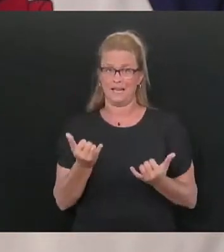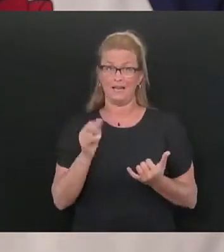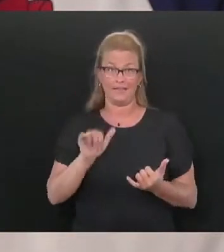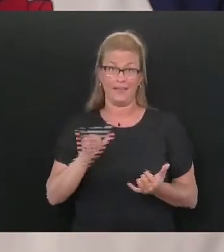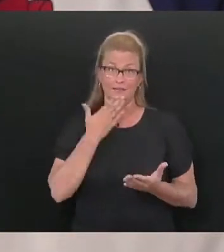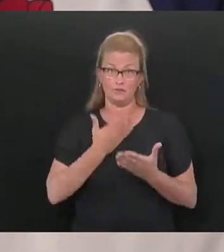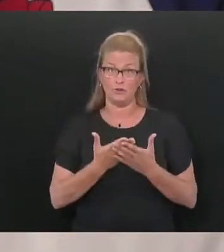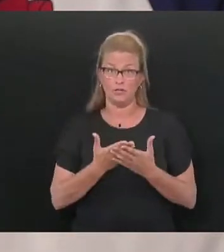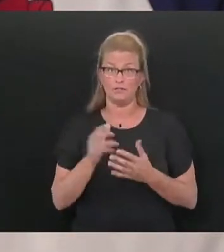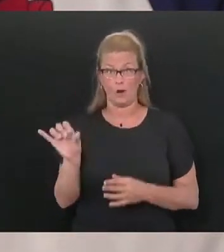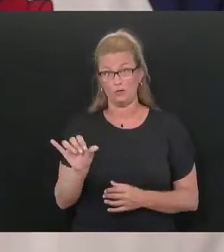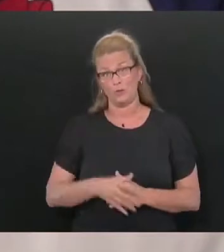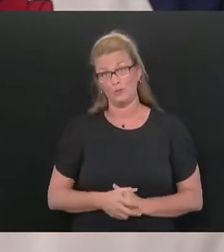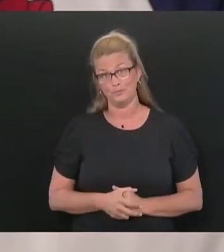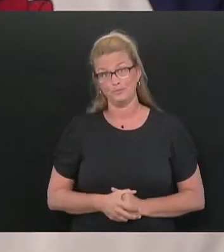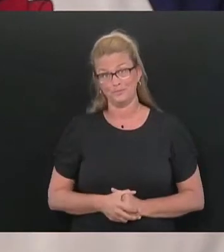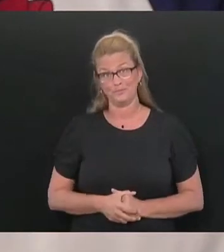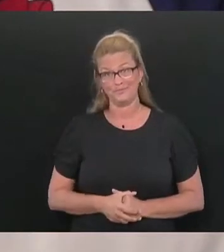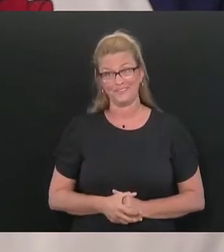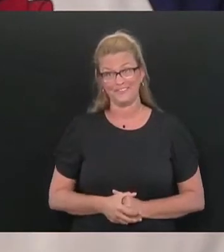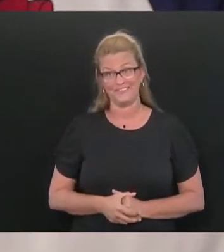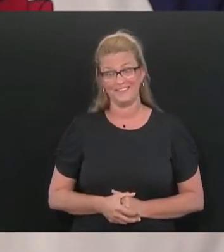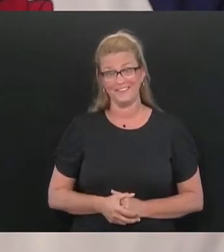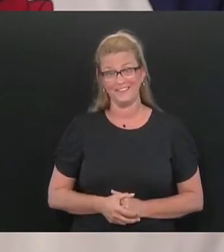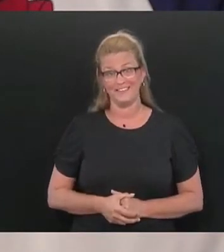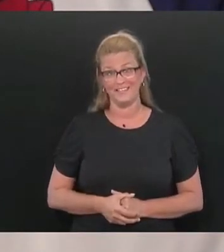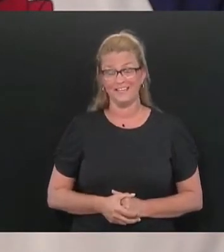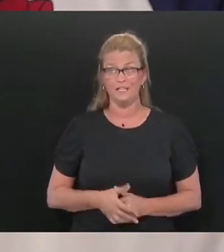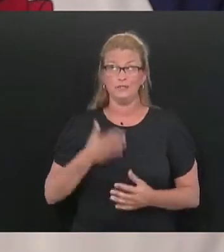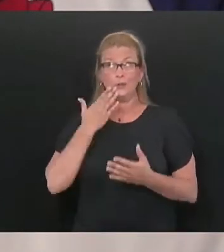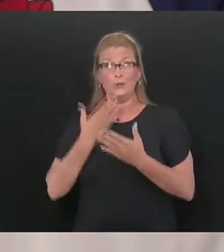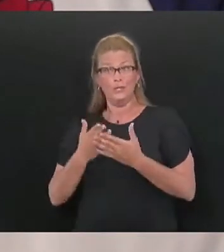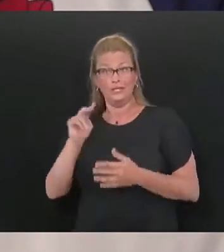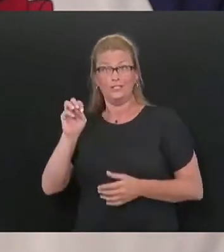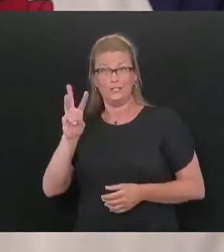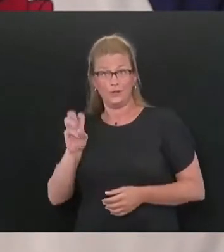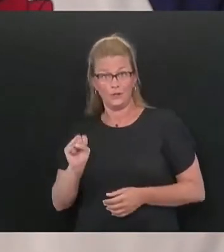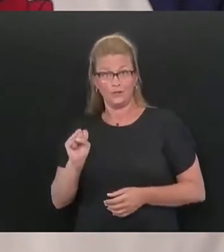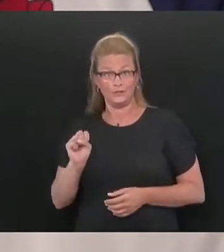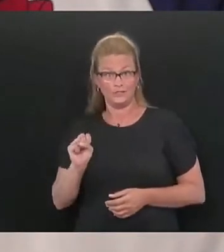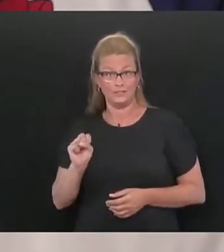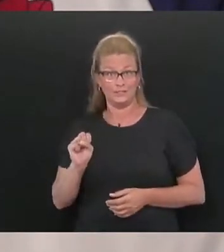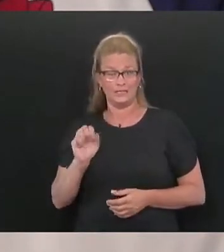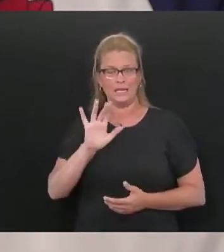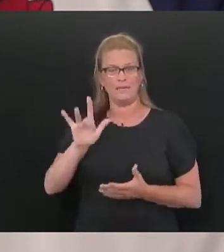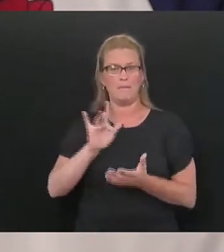good also. So there's some good news in the middle of the storm.